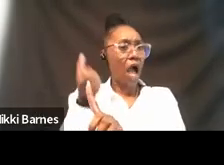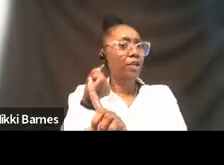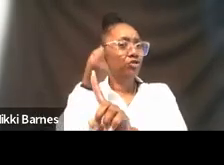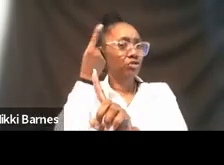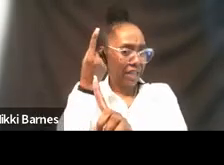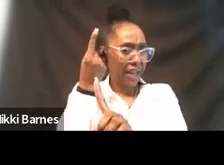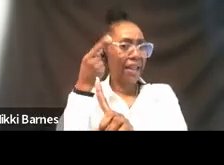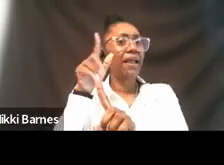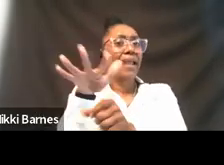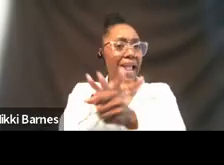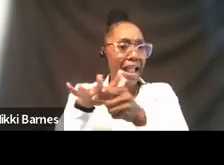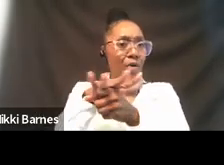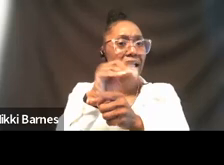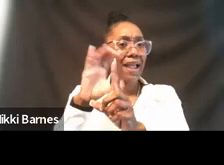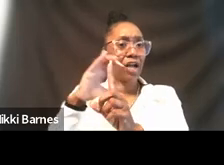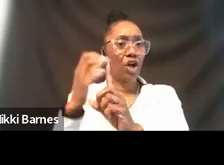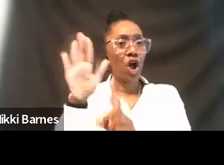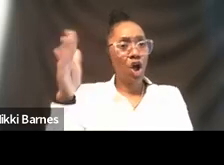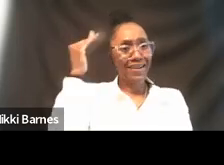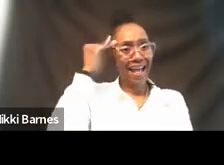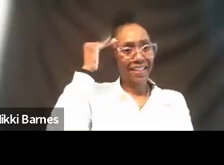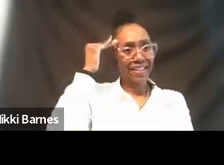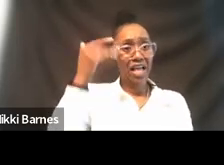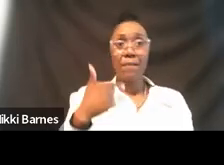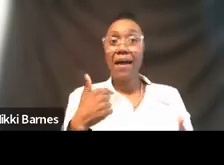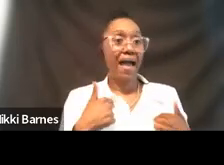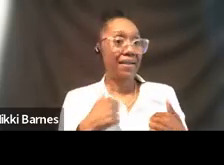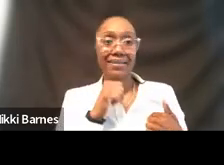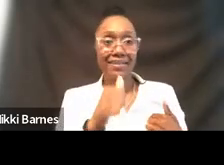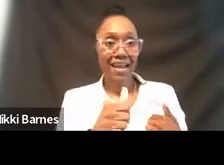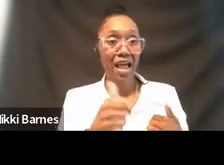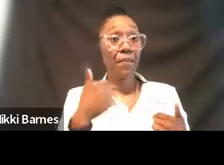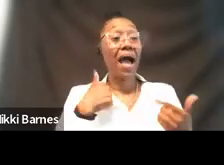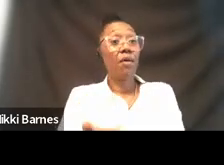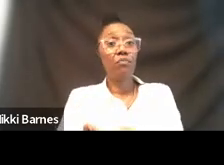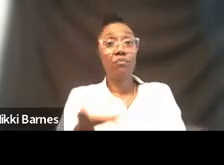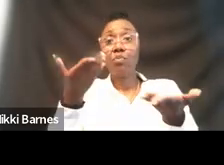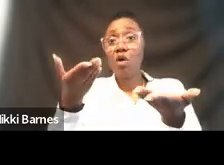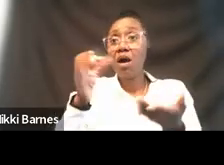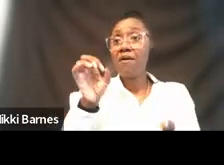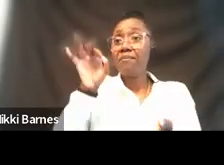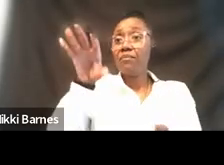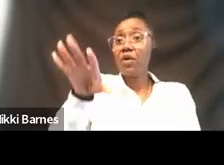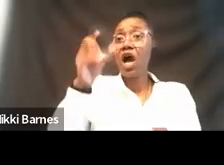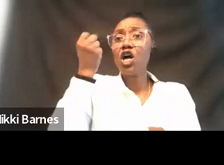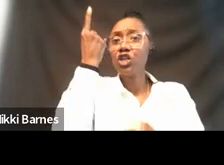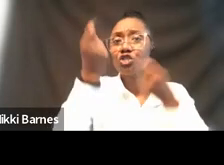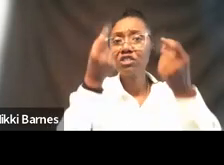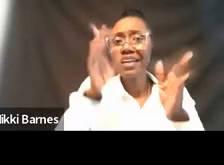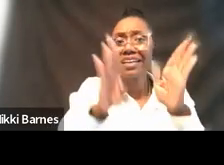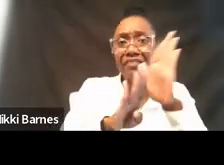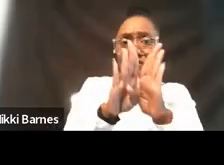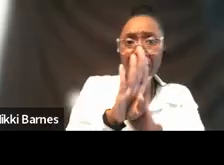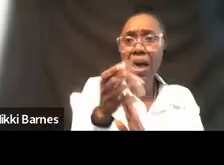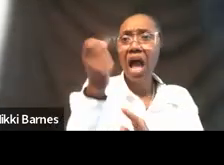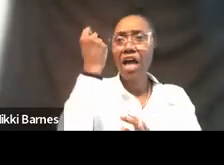I did not. But the knowledge that I brought to the table about understanding development, understanding differences,